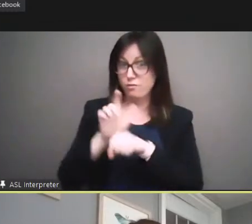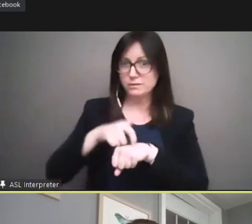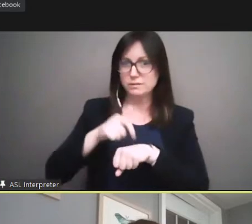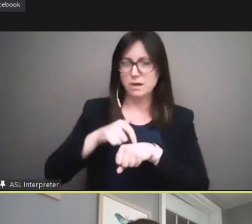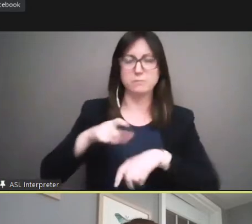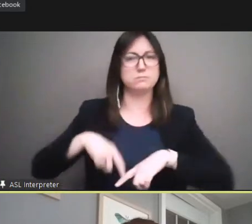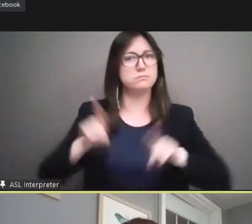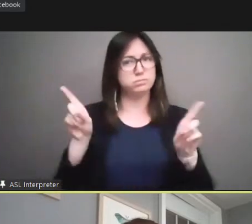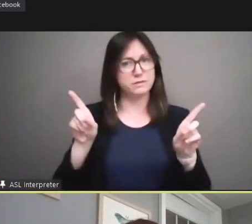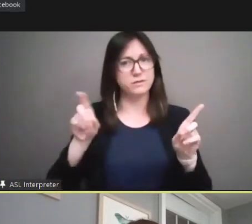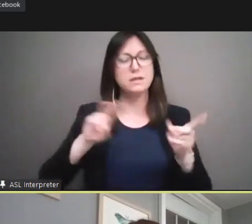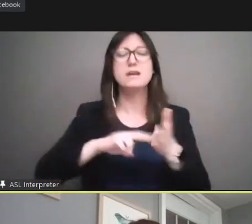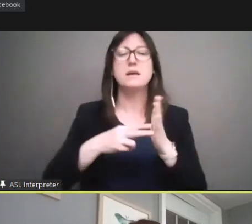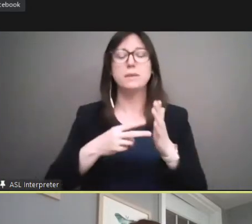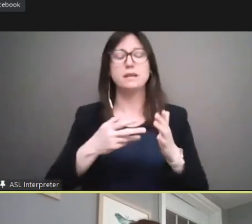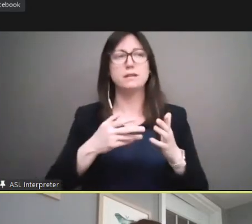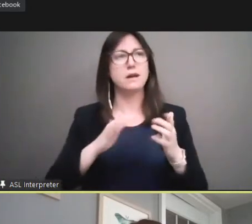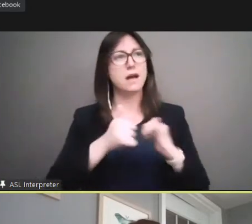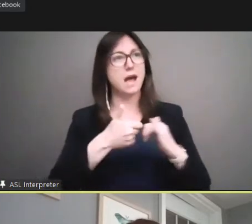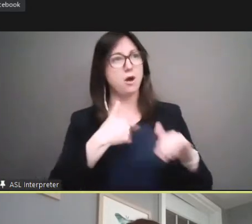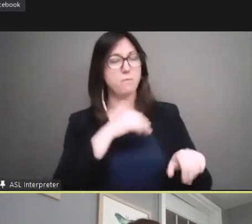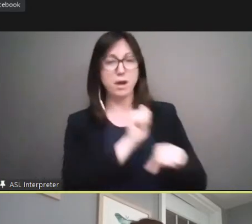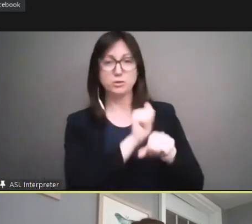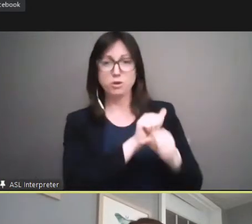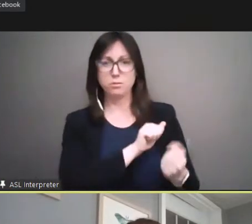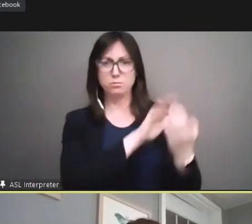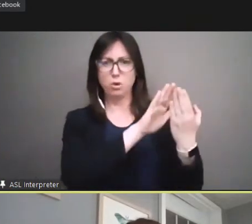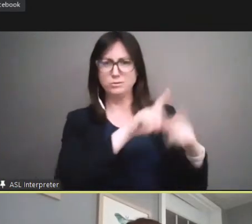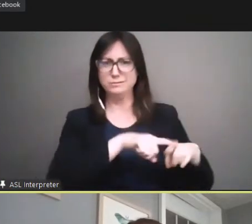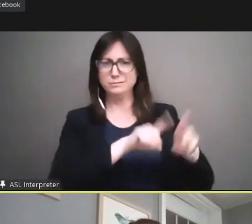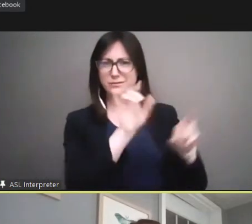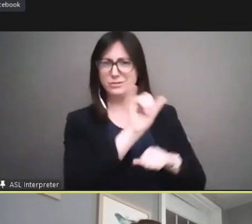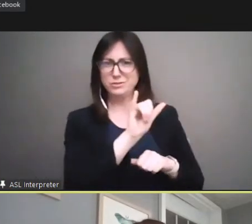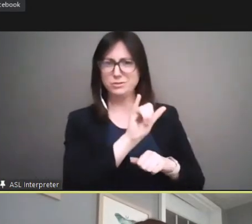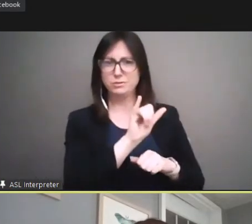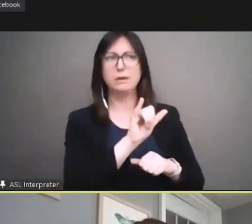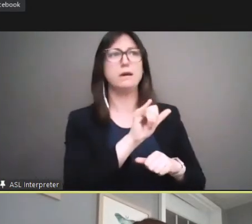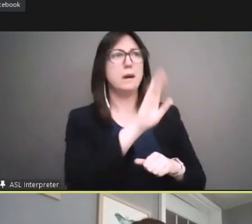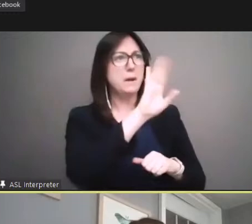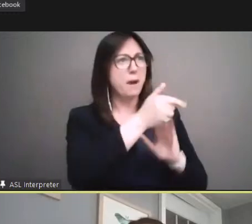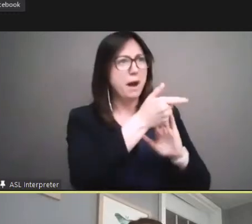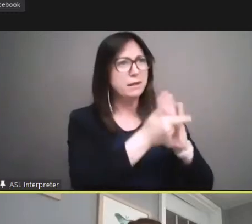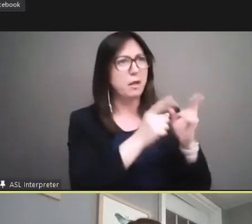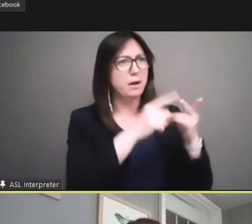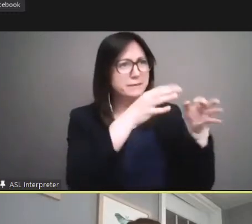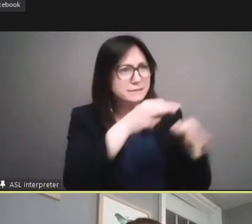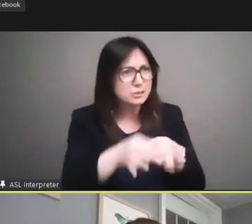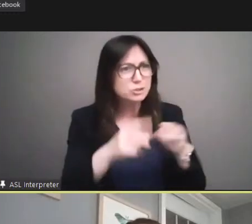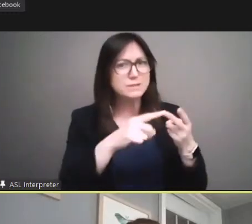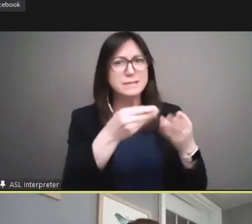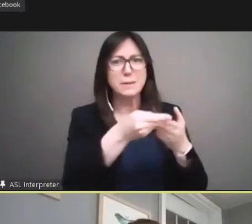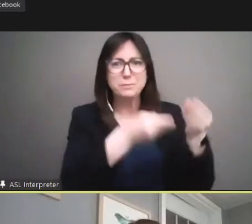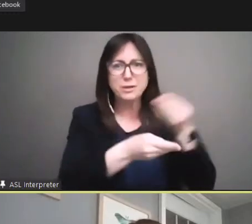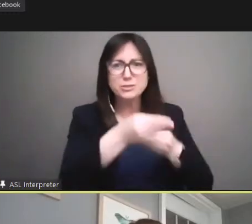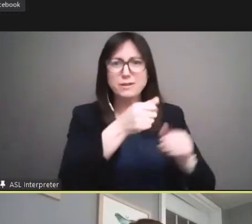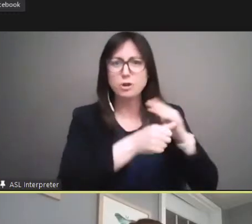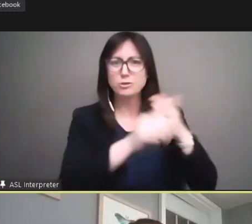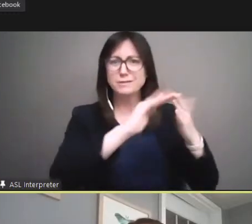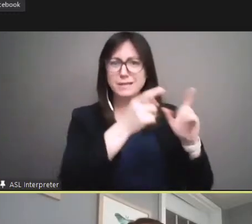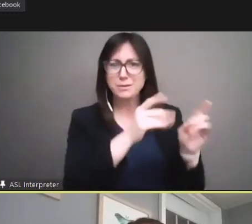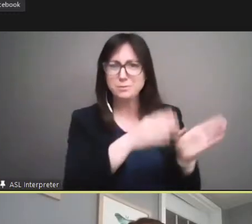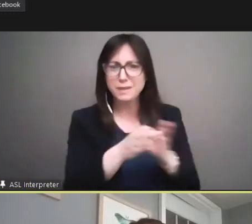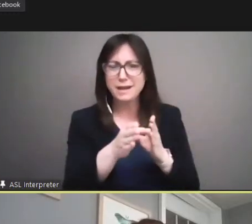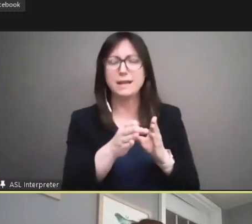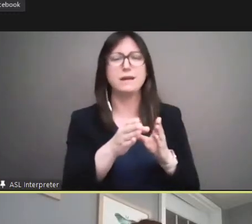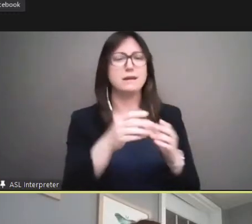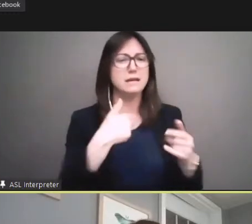makes me do my job different as well, because thinking about bylaws, thinking about decisions and budgets through the municipality, and thinking,